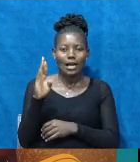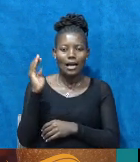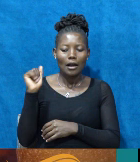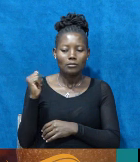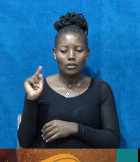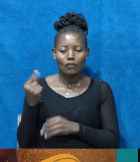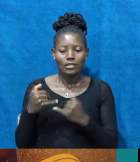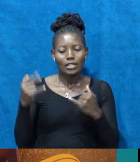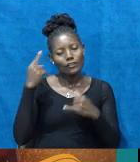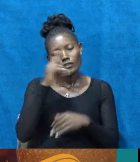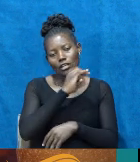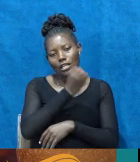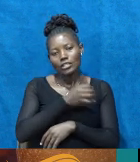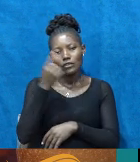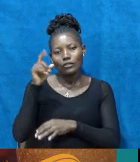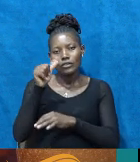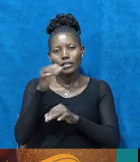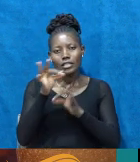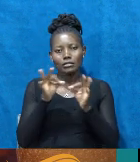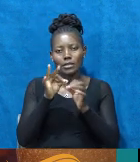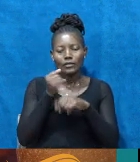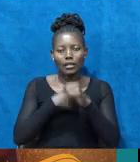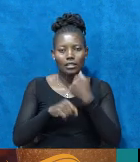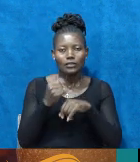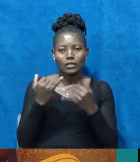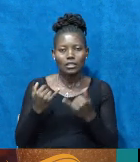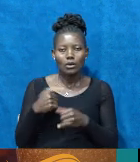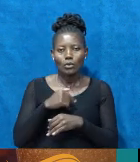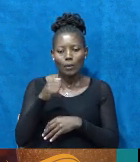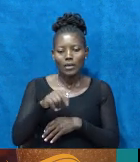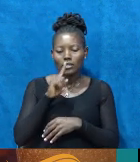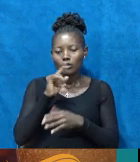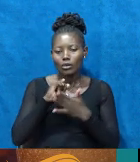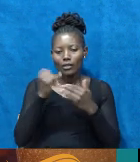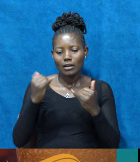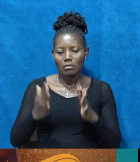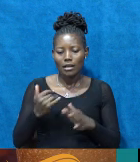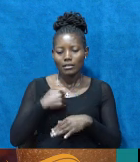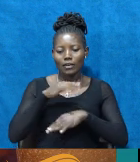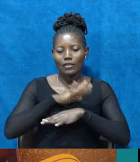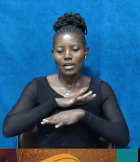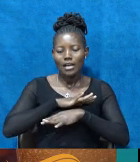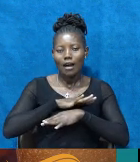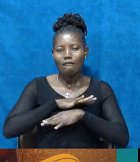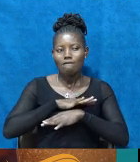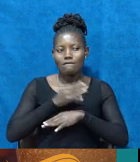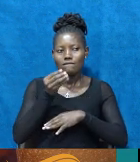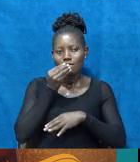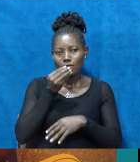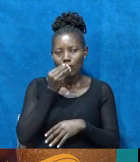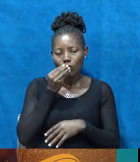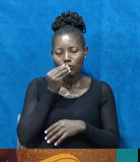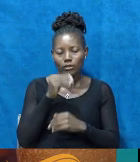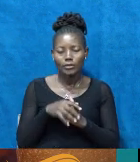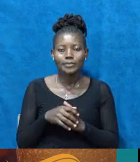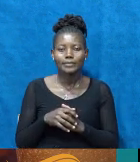macronutrients, whereby carbohydrate is the first line of energy for any particular activity. So we need to make sure that our athletes